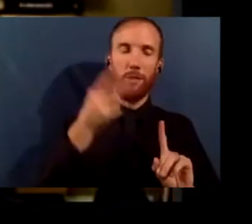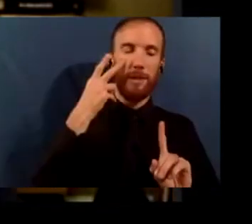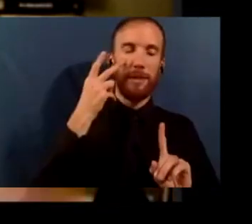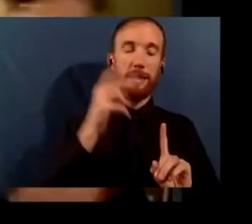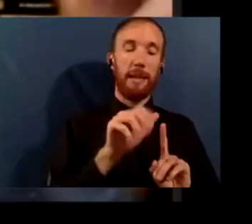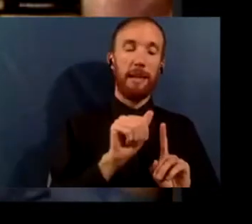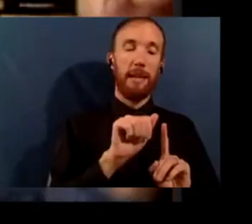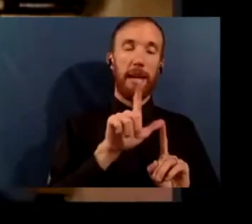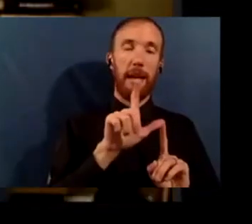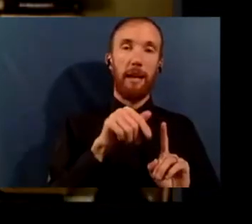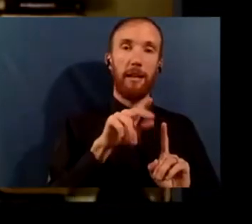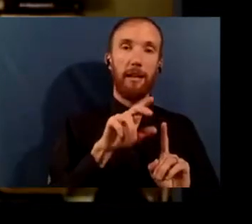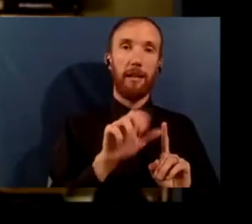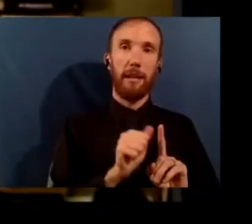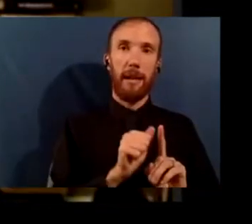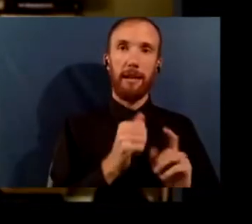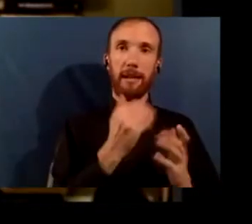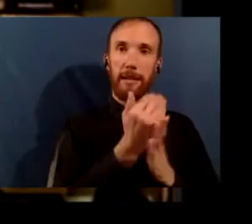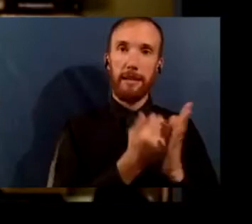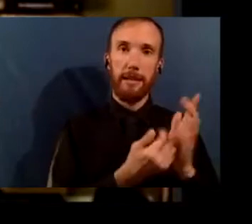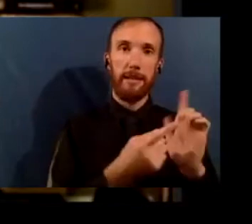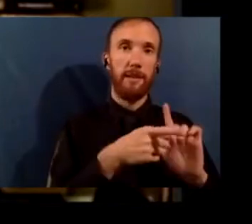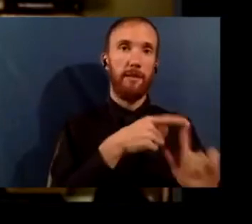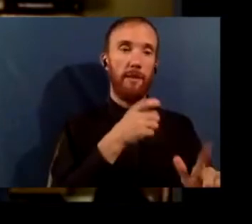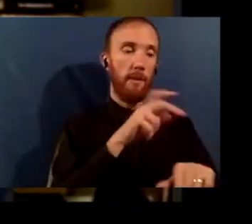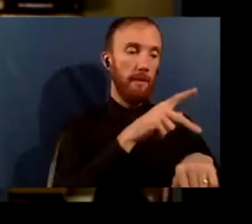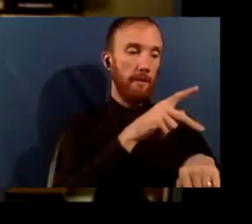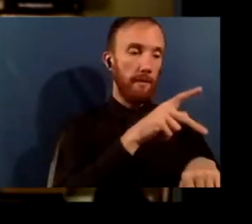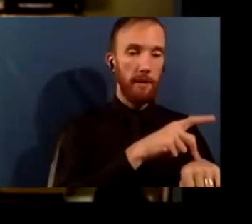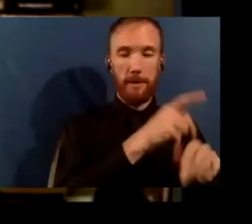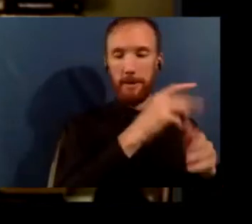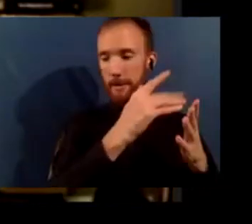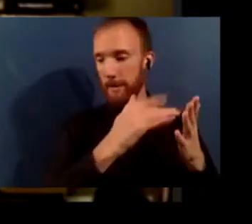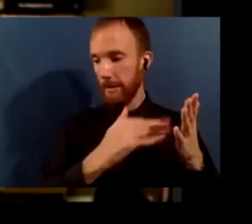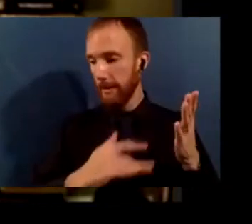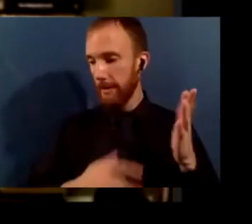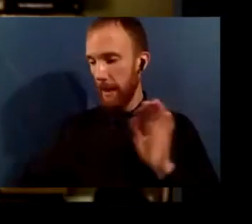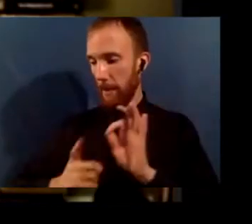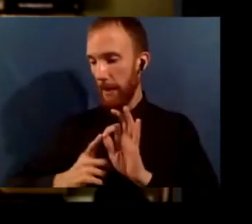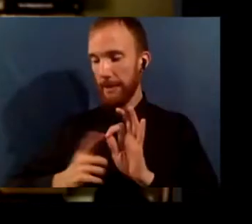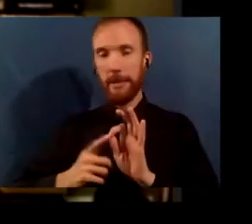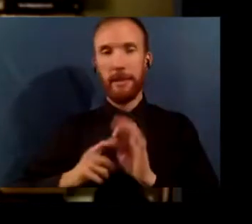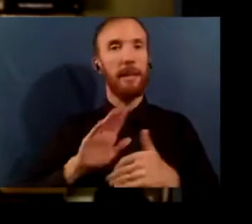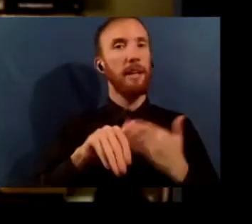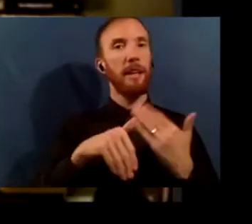from Philippines to Dagestan, it's all the World Muslim League offices.